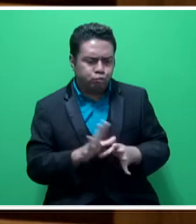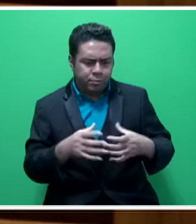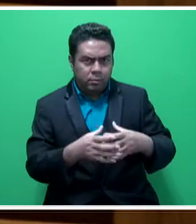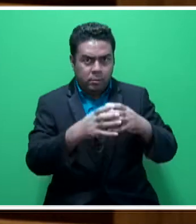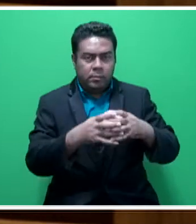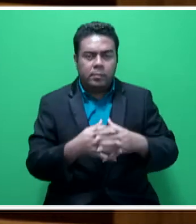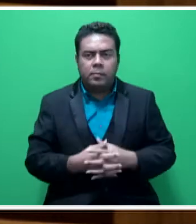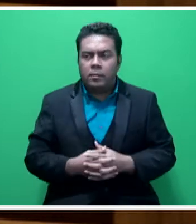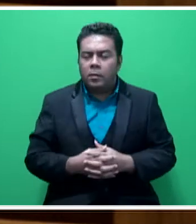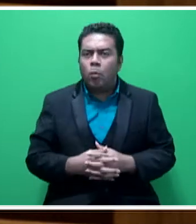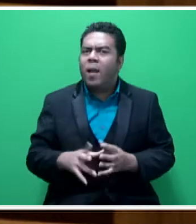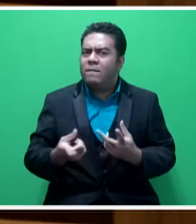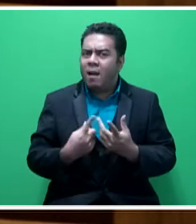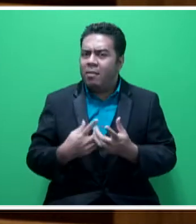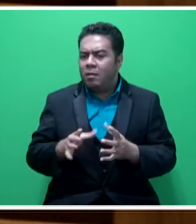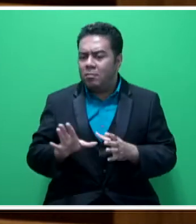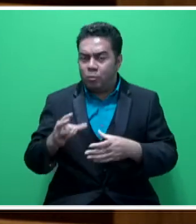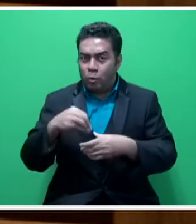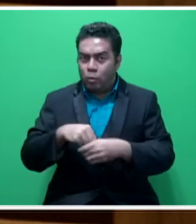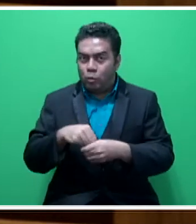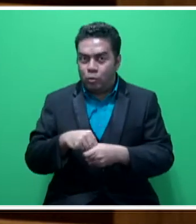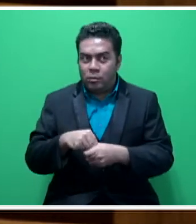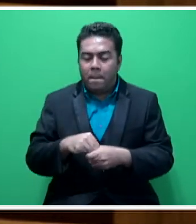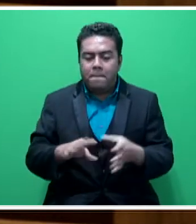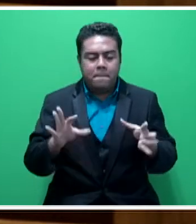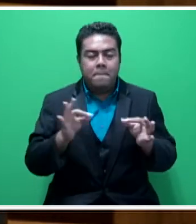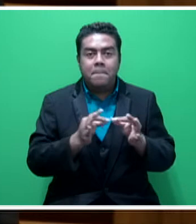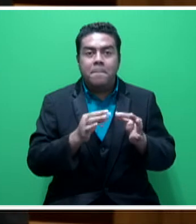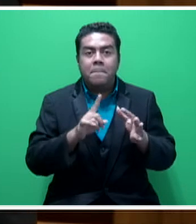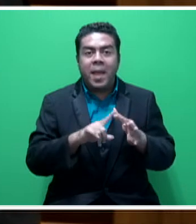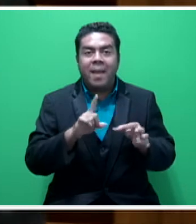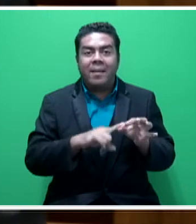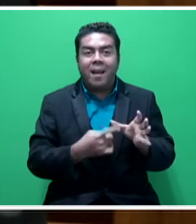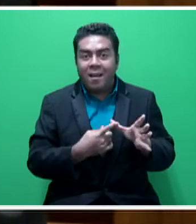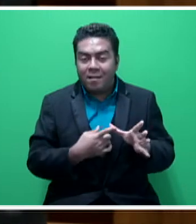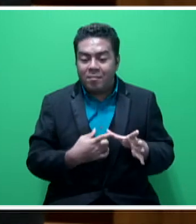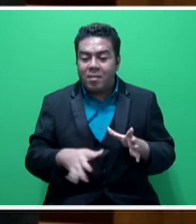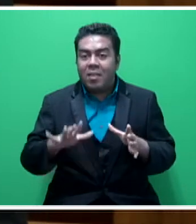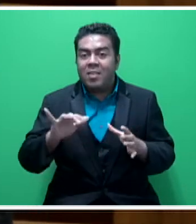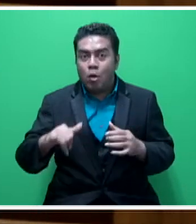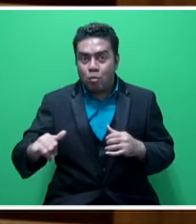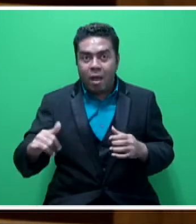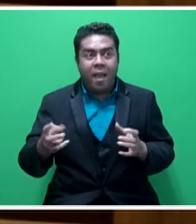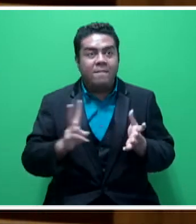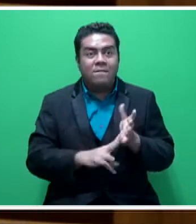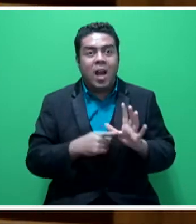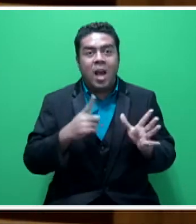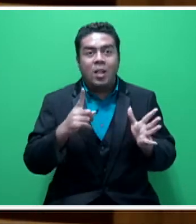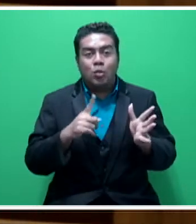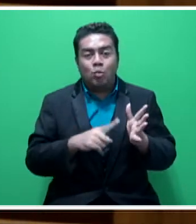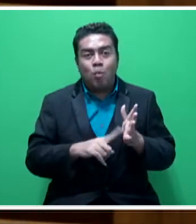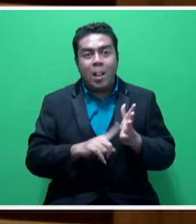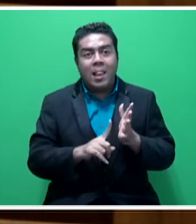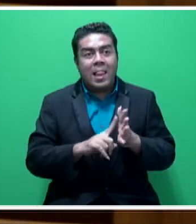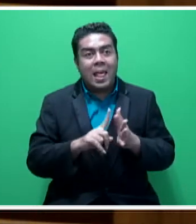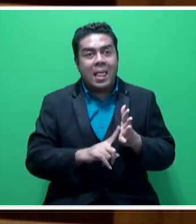be other routes, sir. We're including a new route of Benga, Yanuda, and Vatulele, which will begin its maiden voyage,